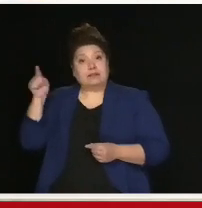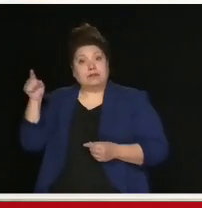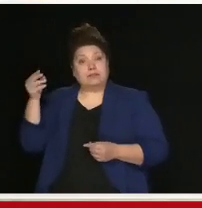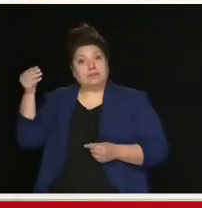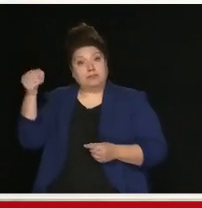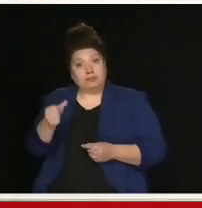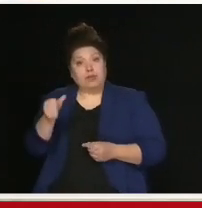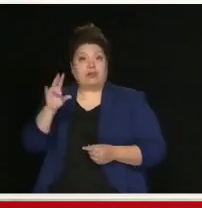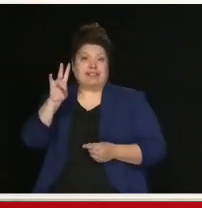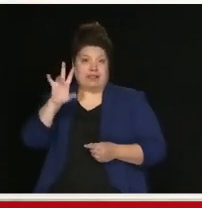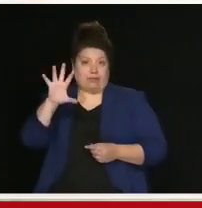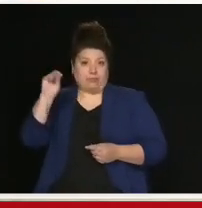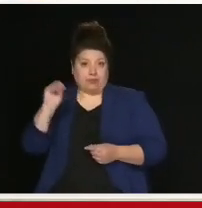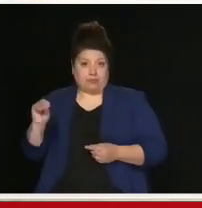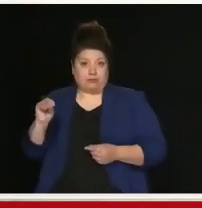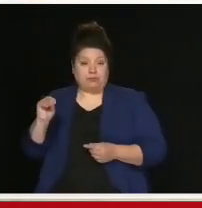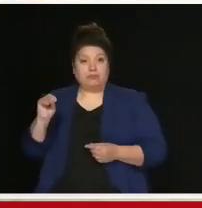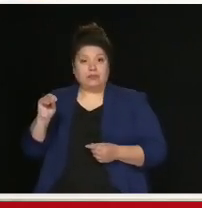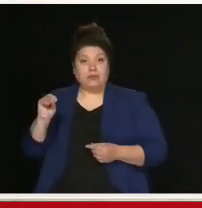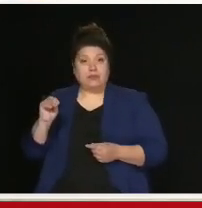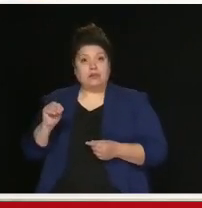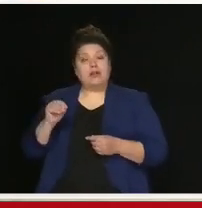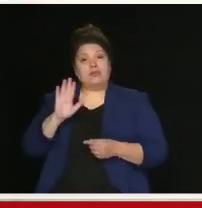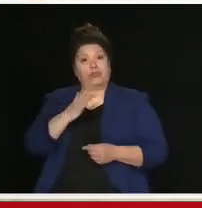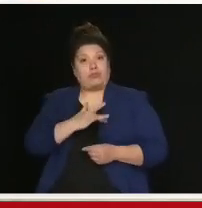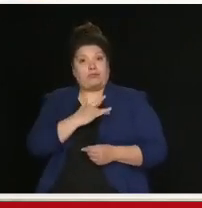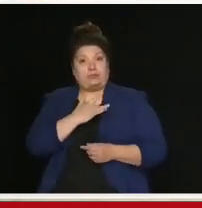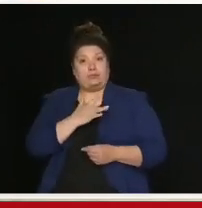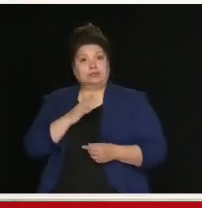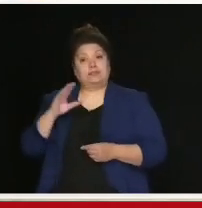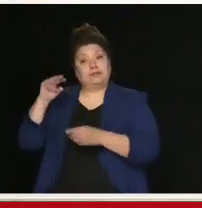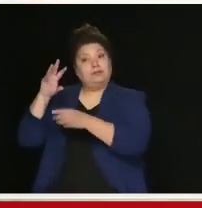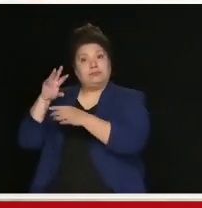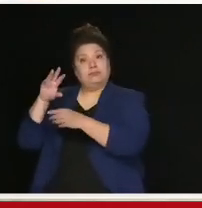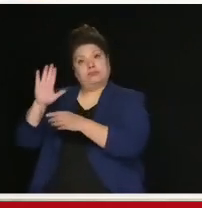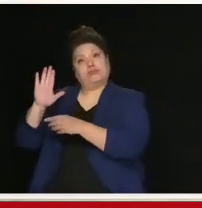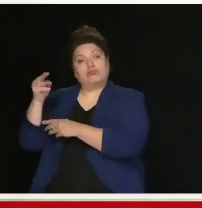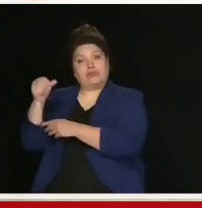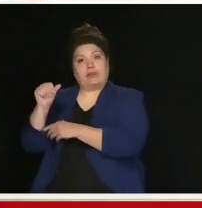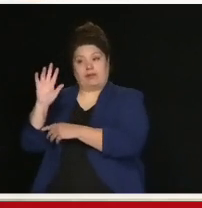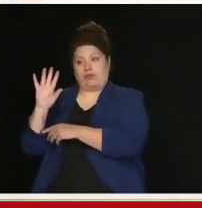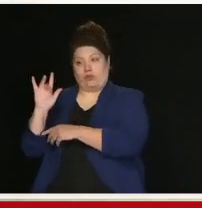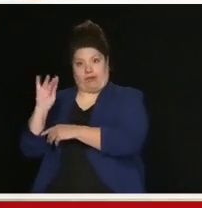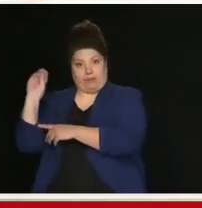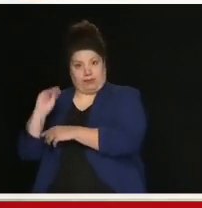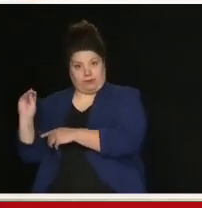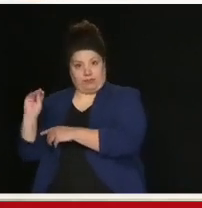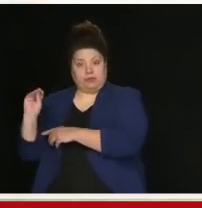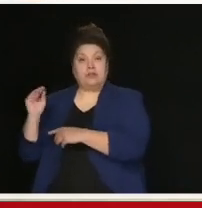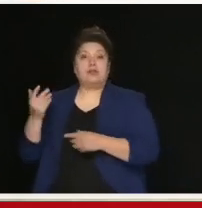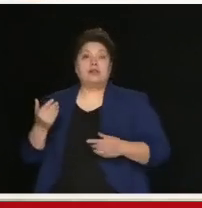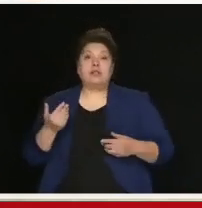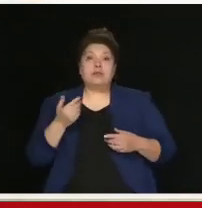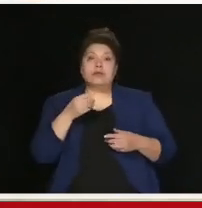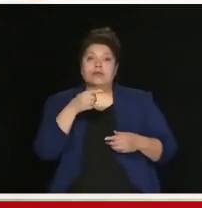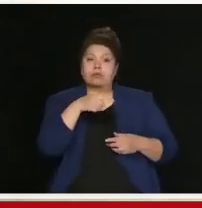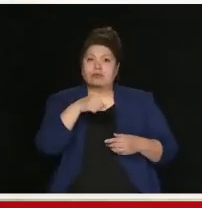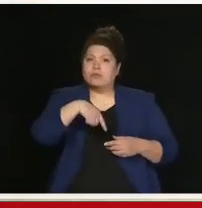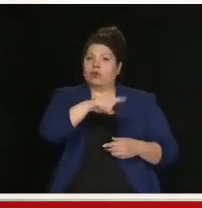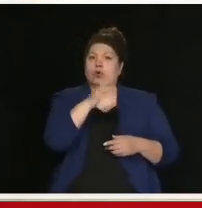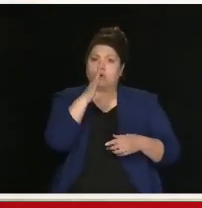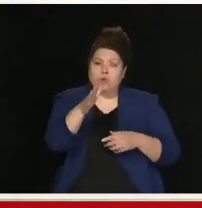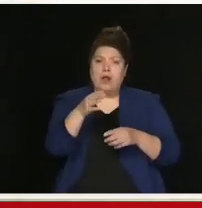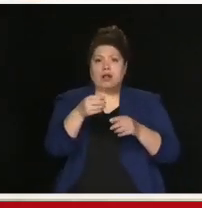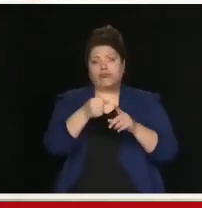federal government and 25% for the provincial governments. But we will have people to explain explain in more details